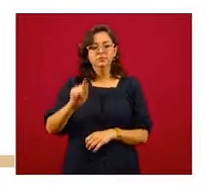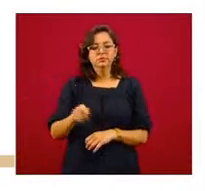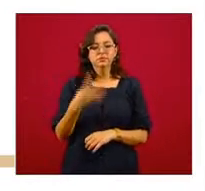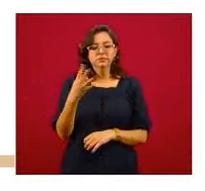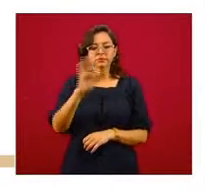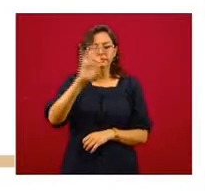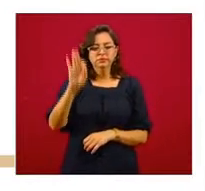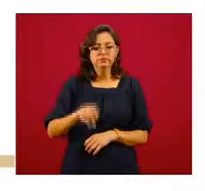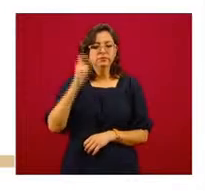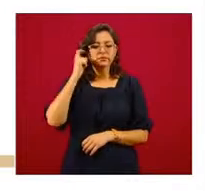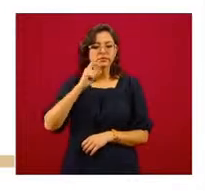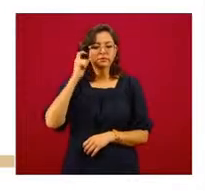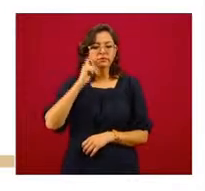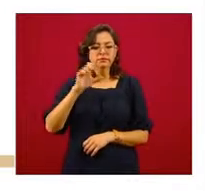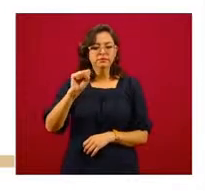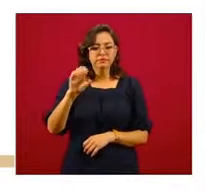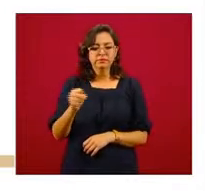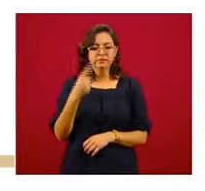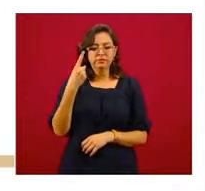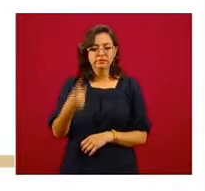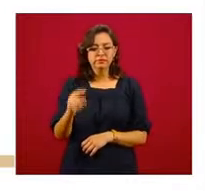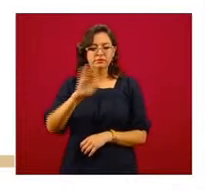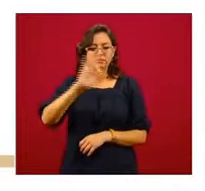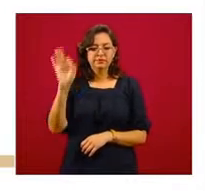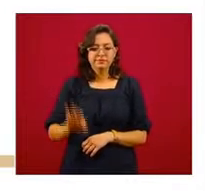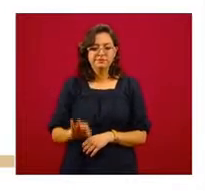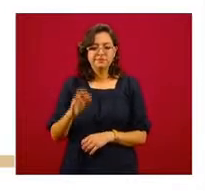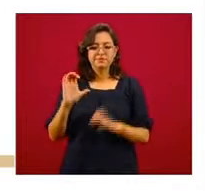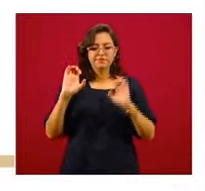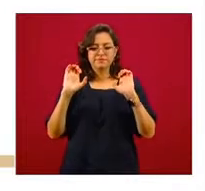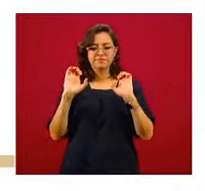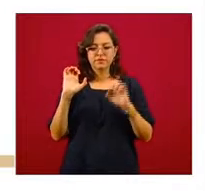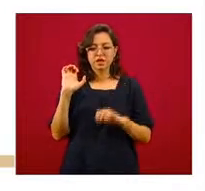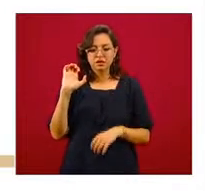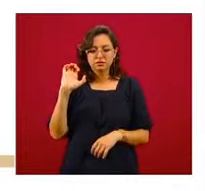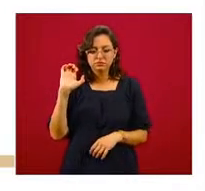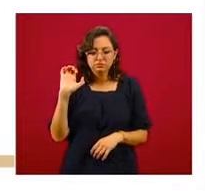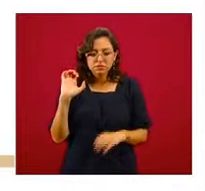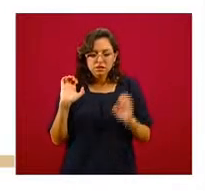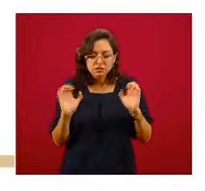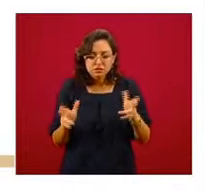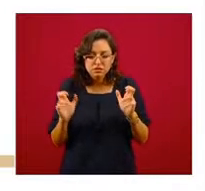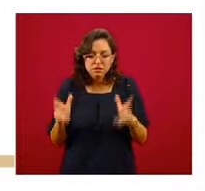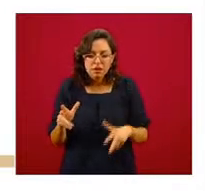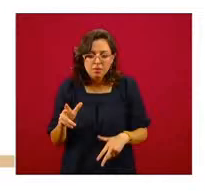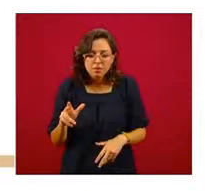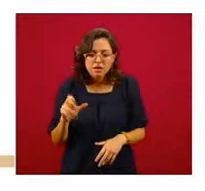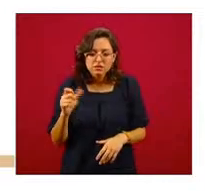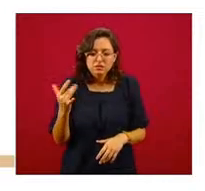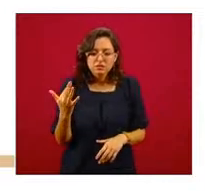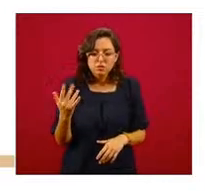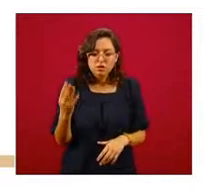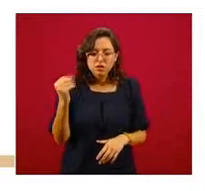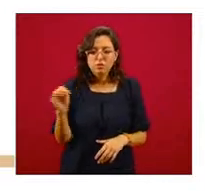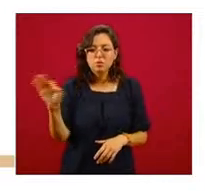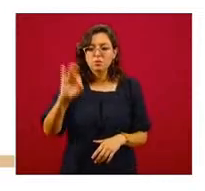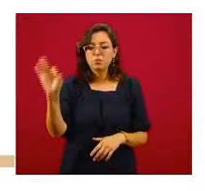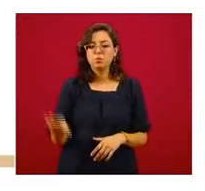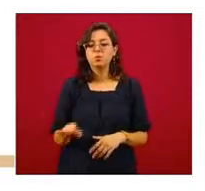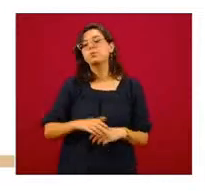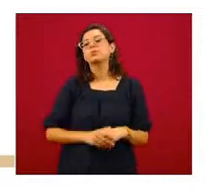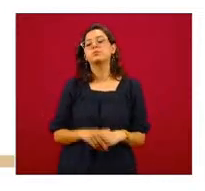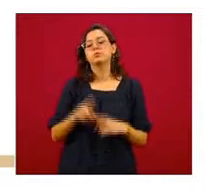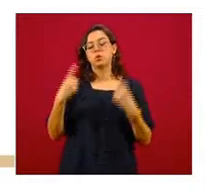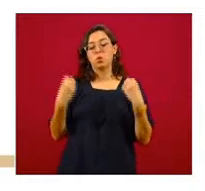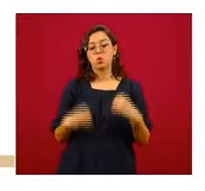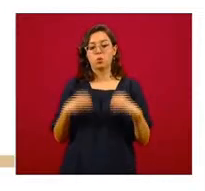services. We have Chiapas with 58, Baja California 55. All these entities